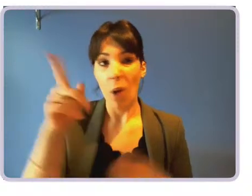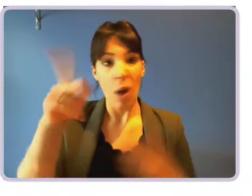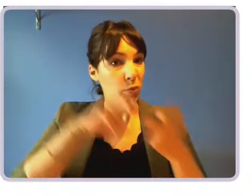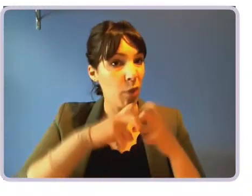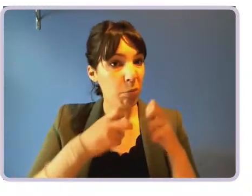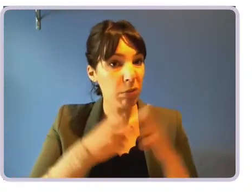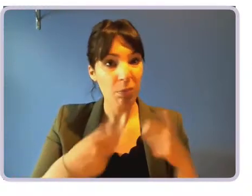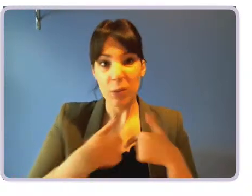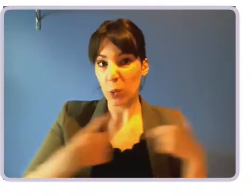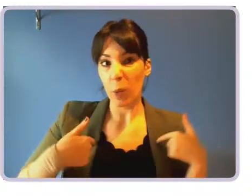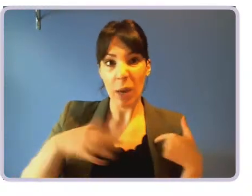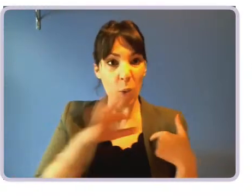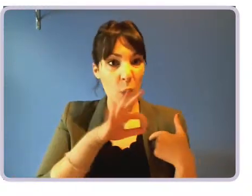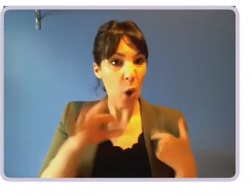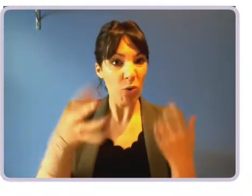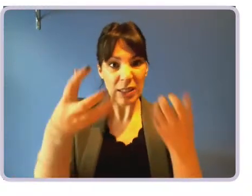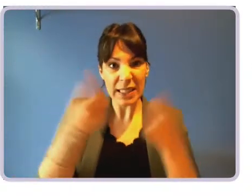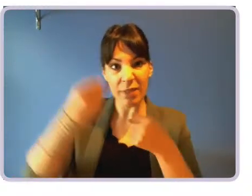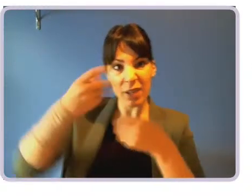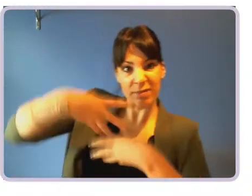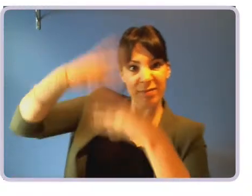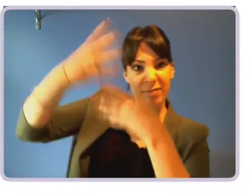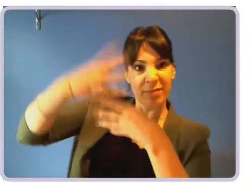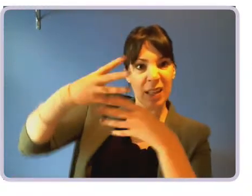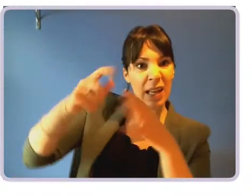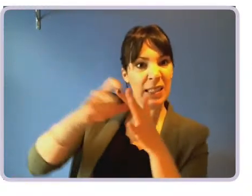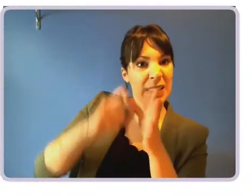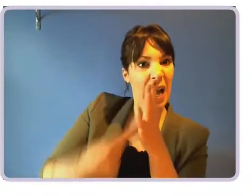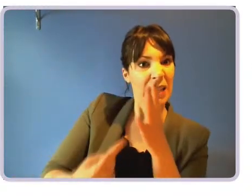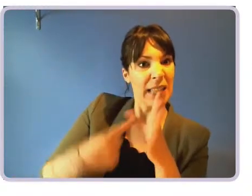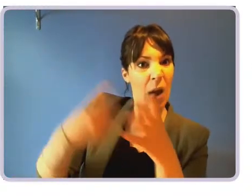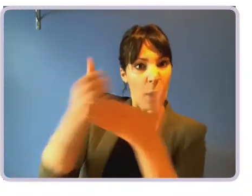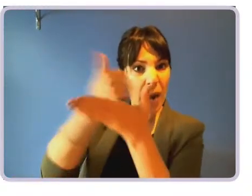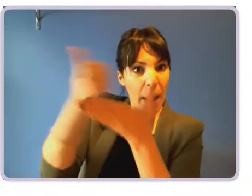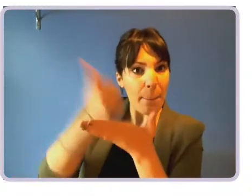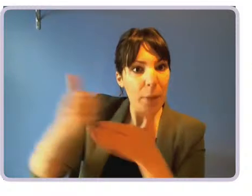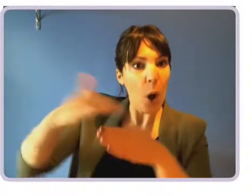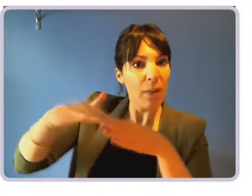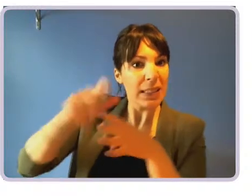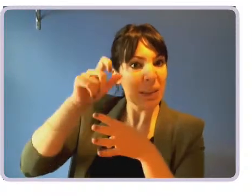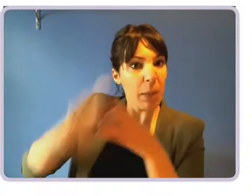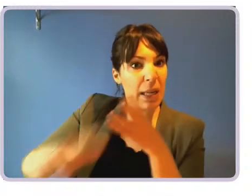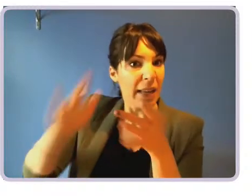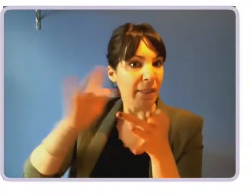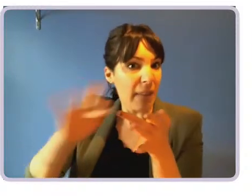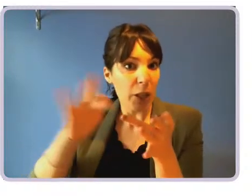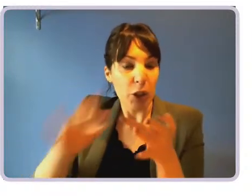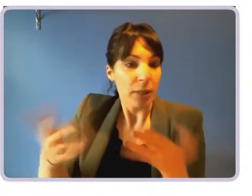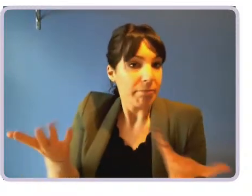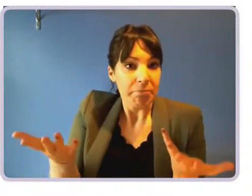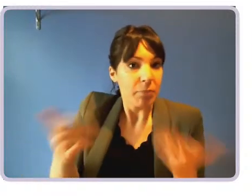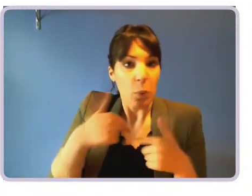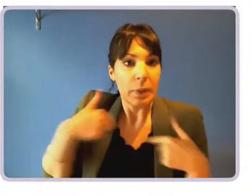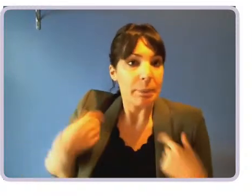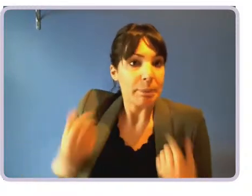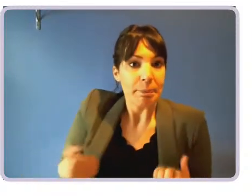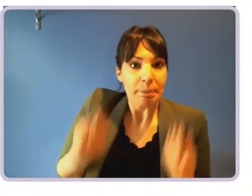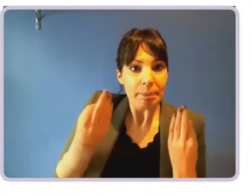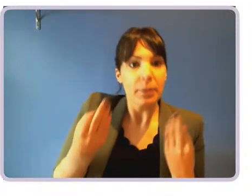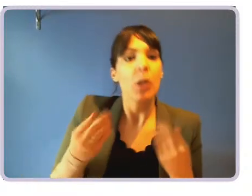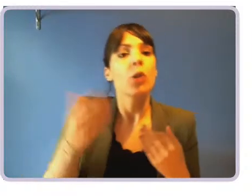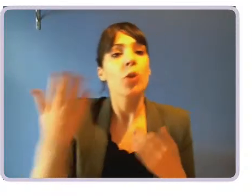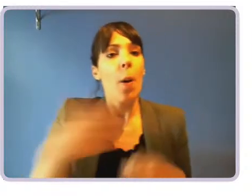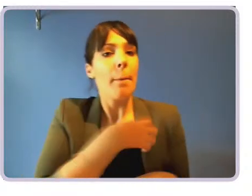disability infections. So it's notable, this is the release from Minister Robert on the 21st of August,